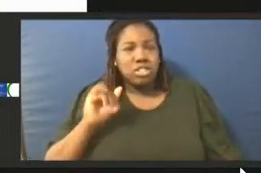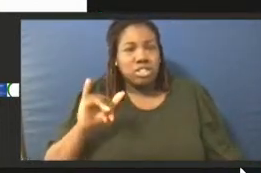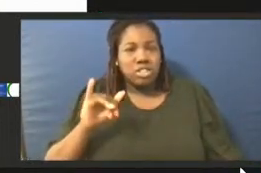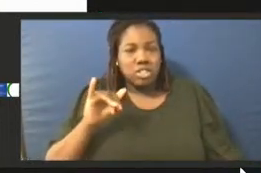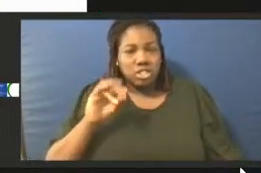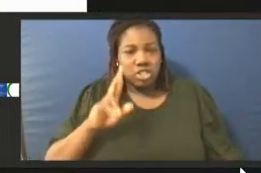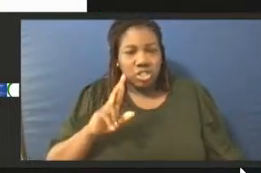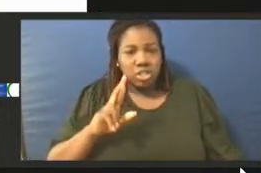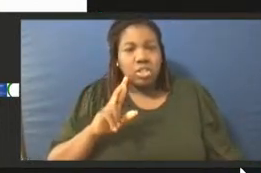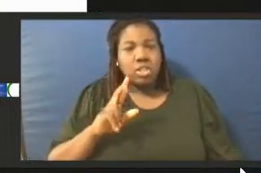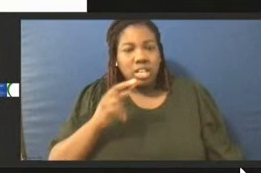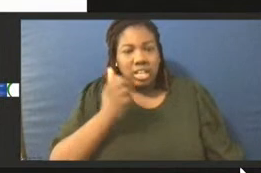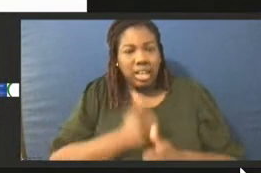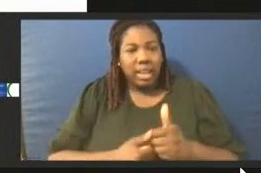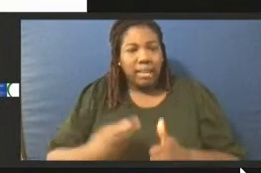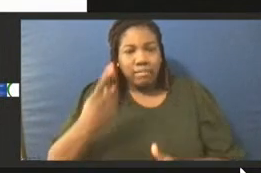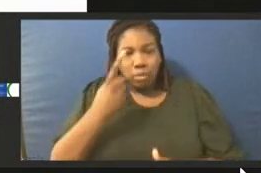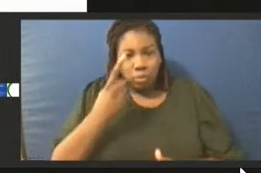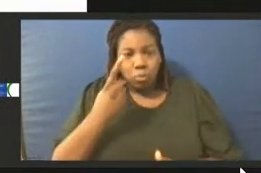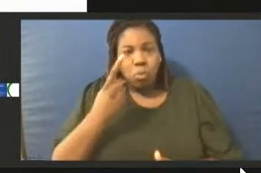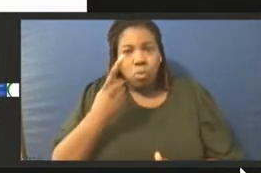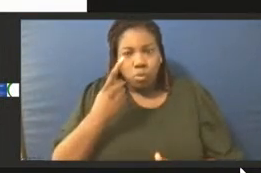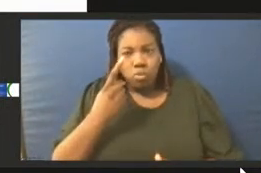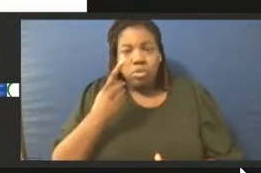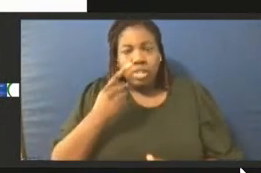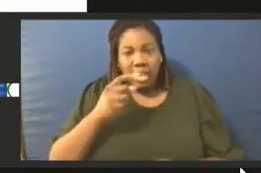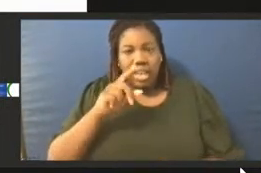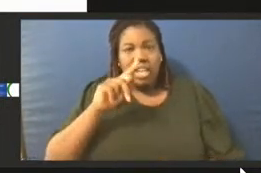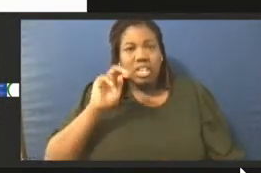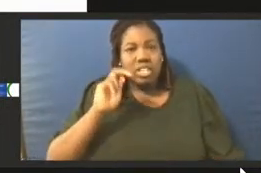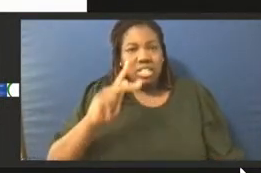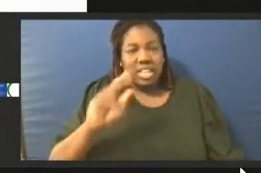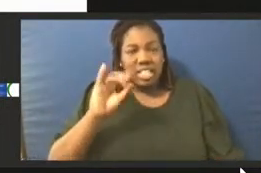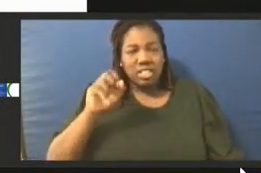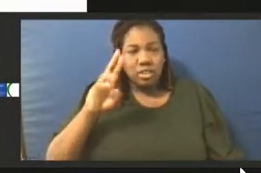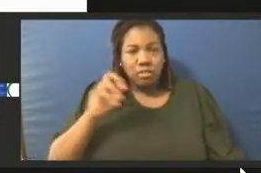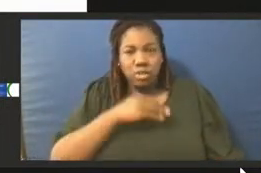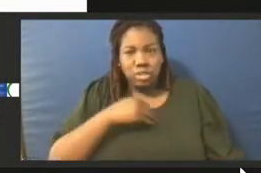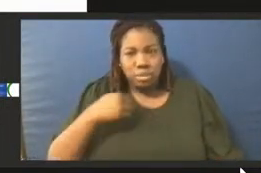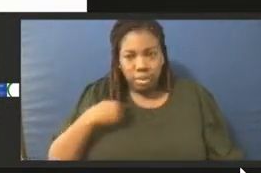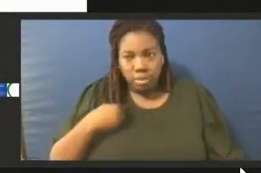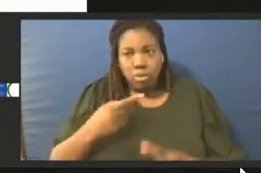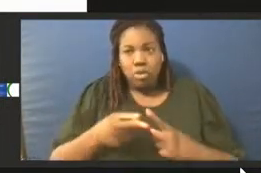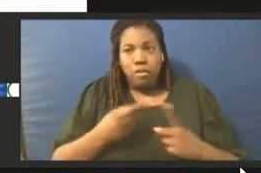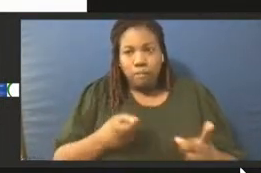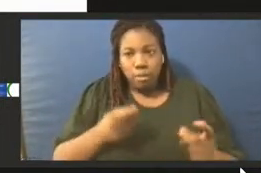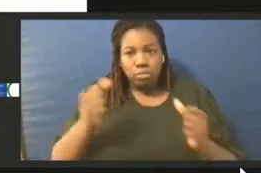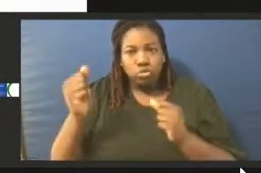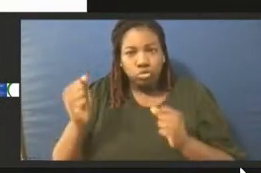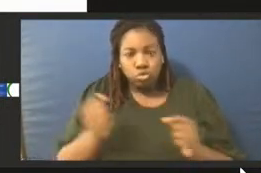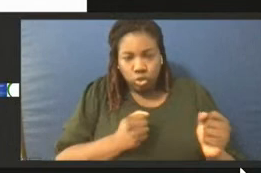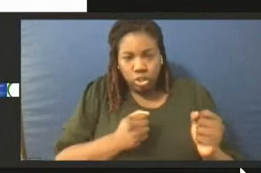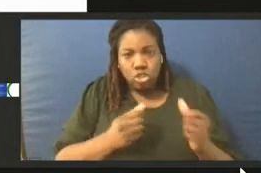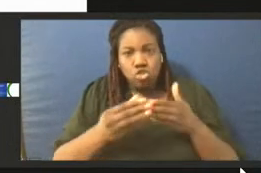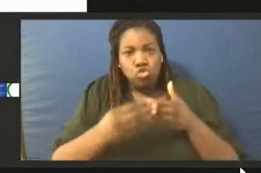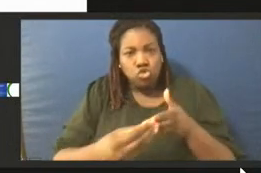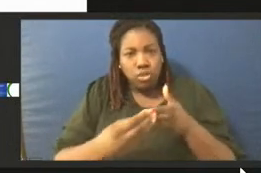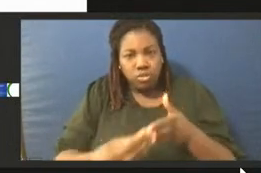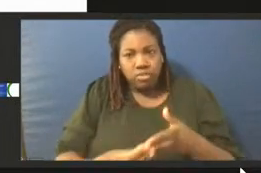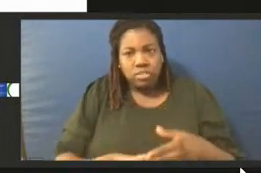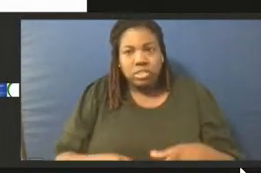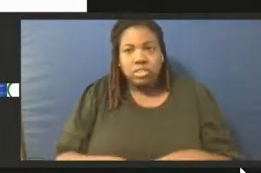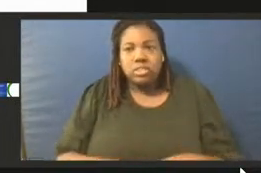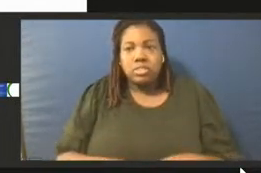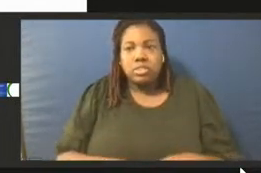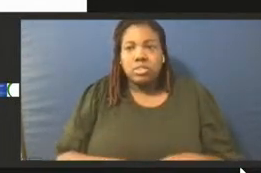everyone, especially our task force members from Structural Drivers and Xenophobia.